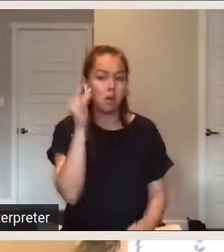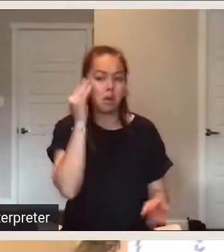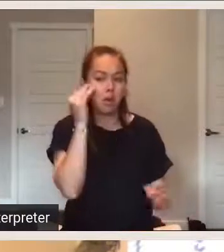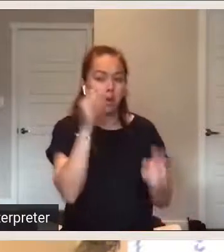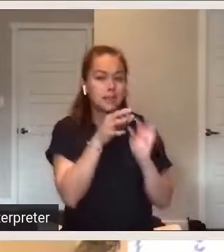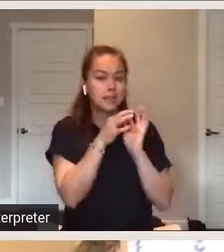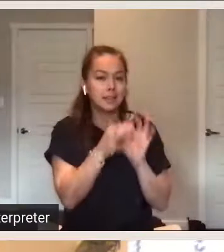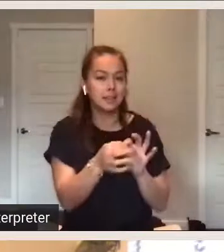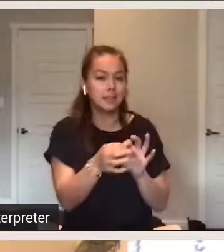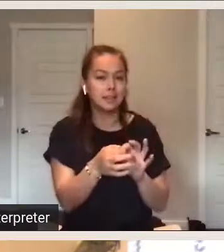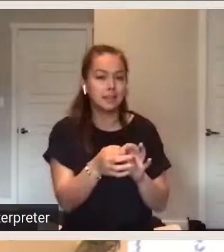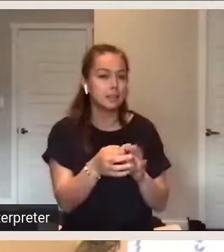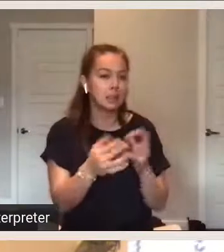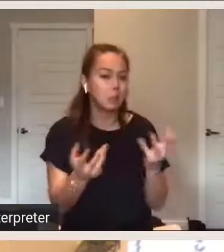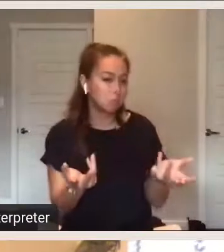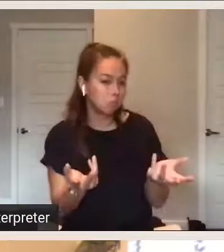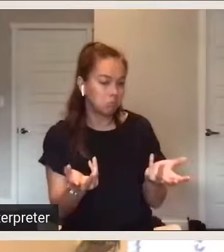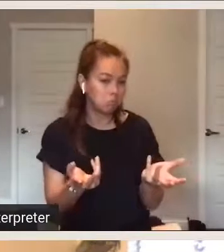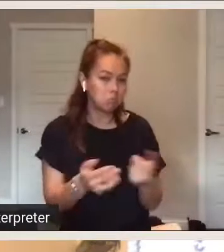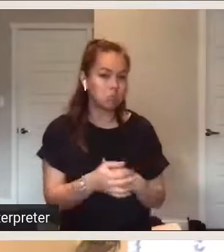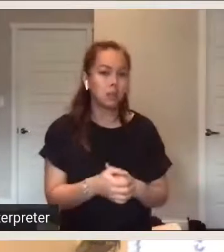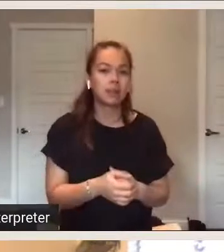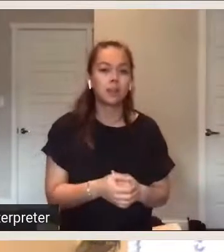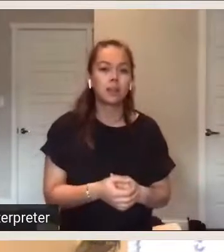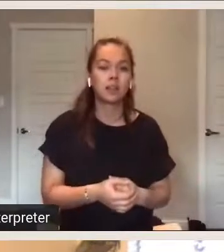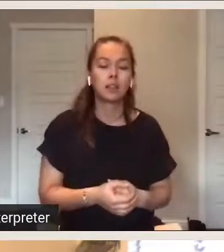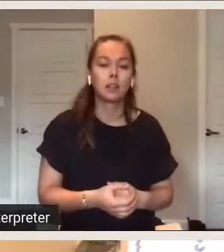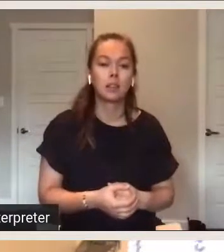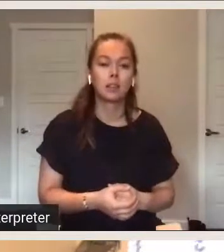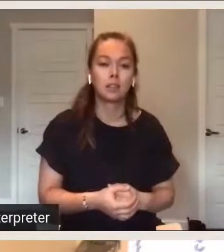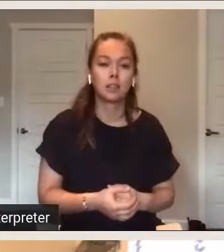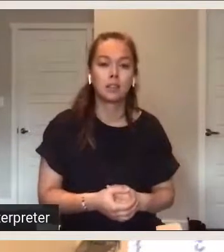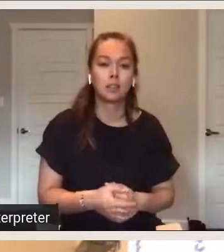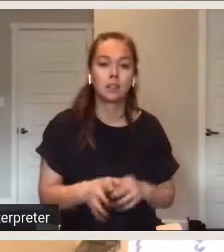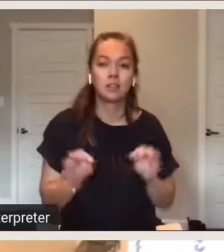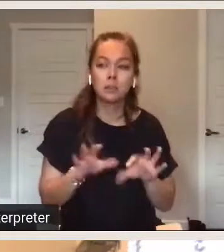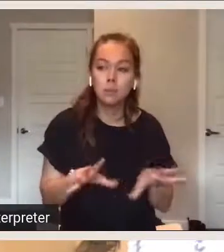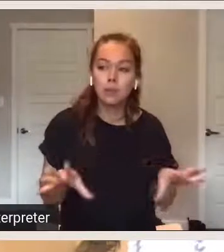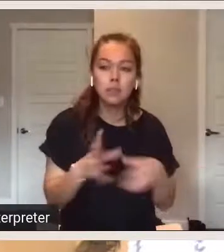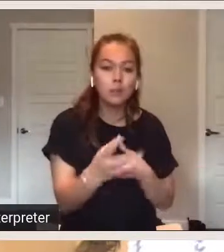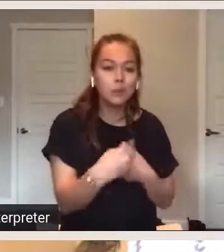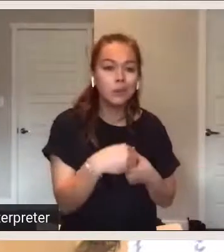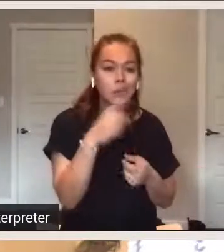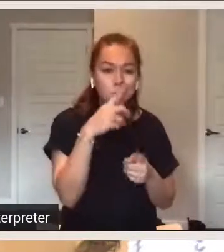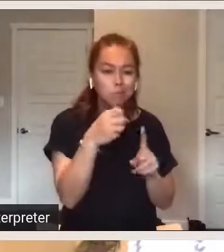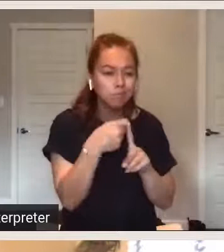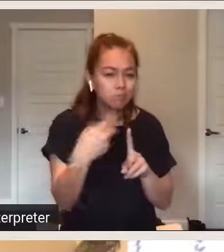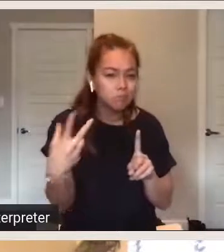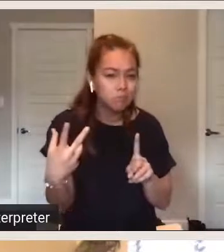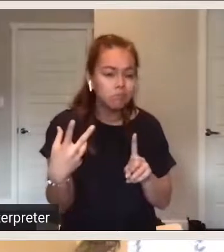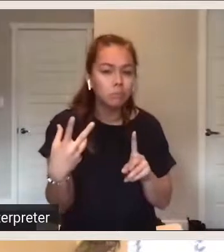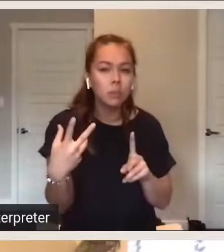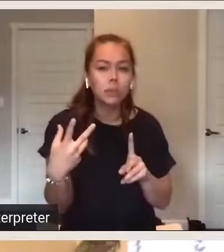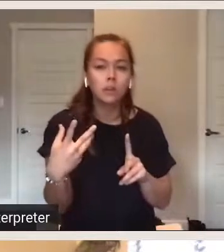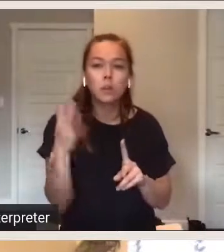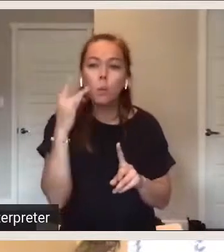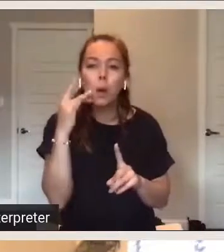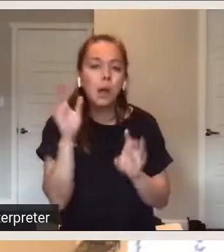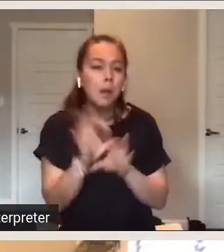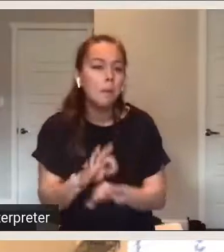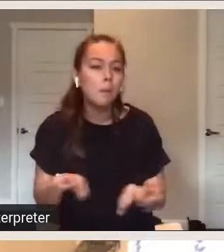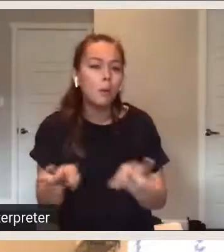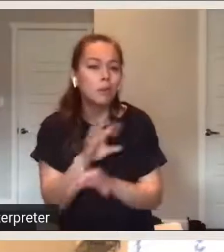or if you both can share a little bit more about the spaces that were included and just the importance of showing them on the